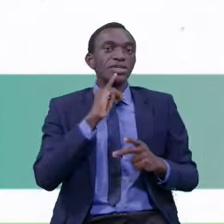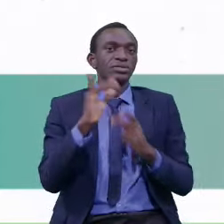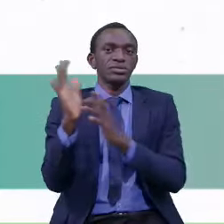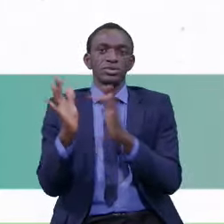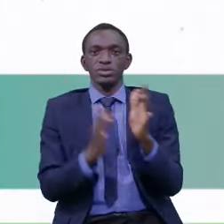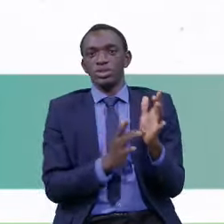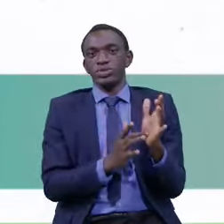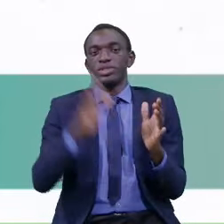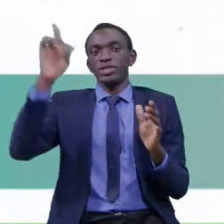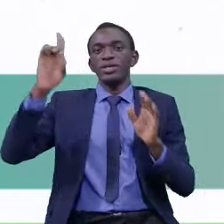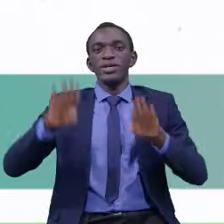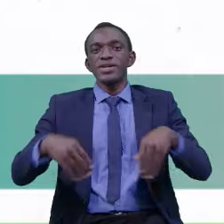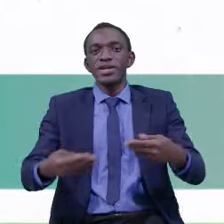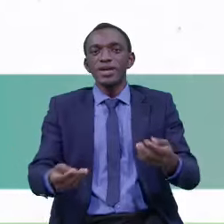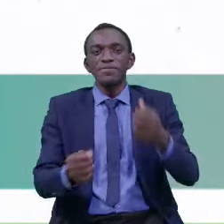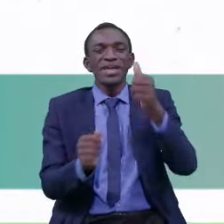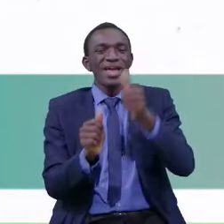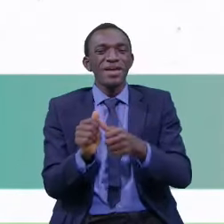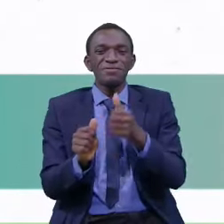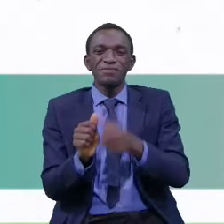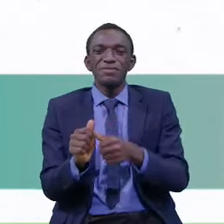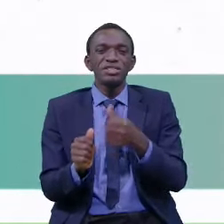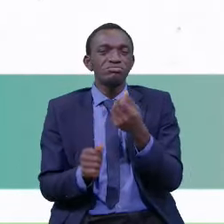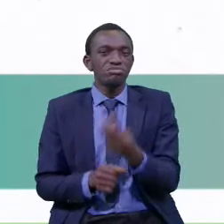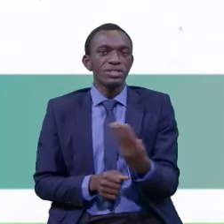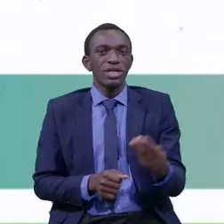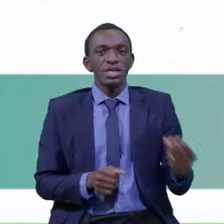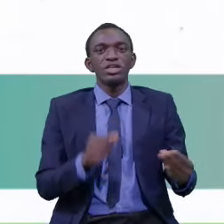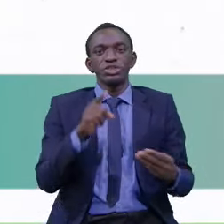gives every tool you need, every